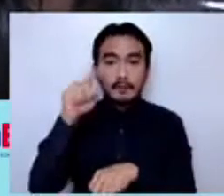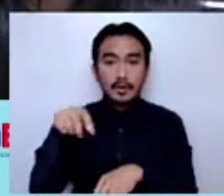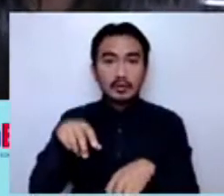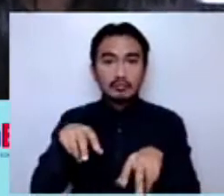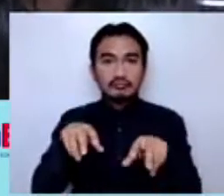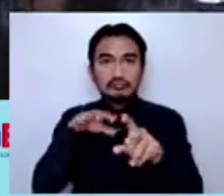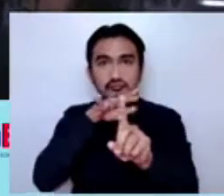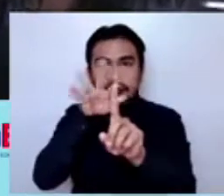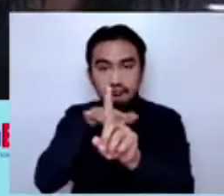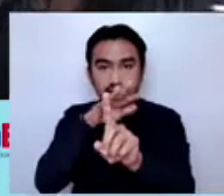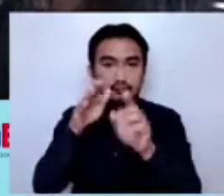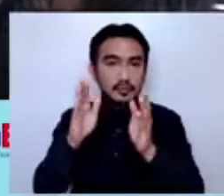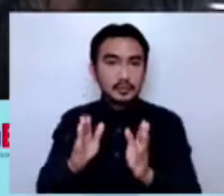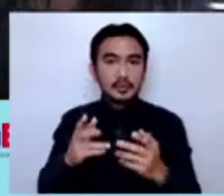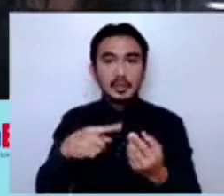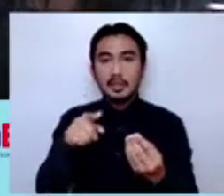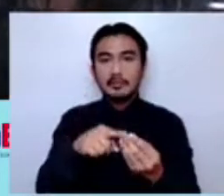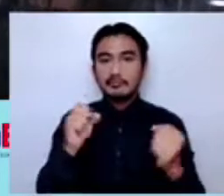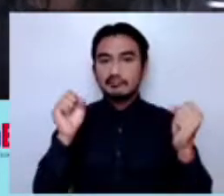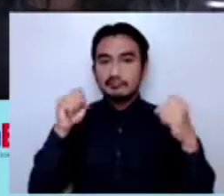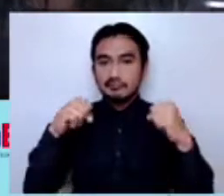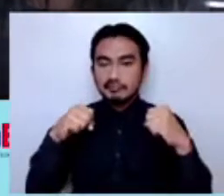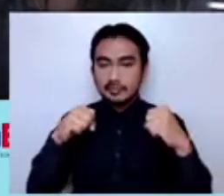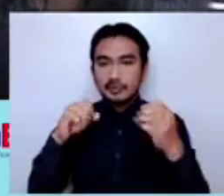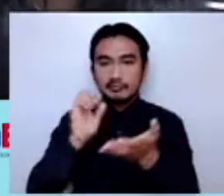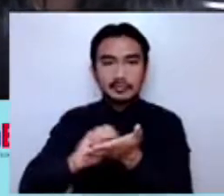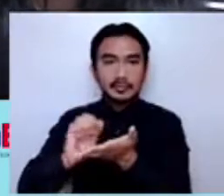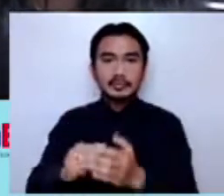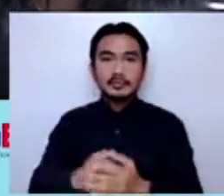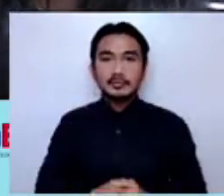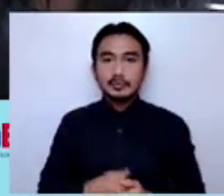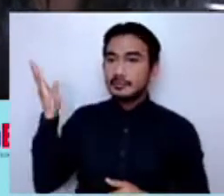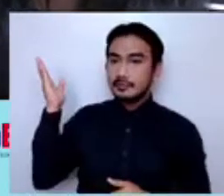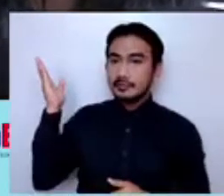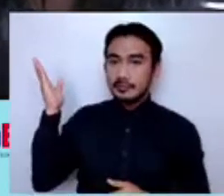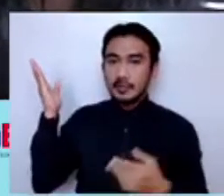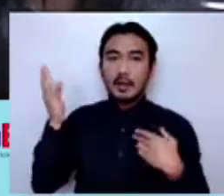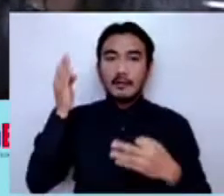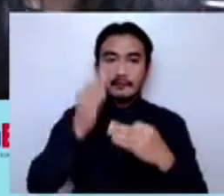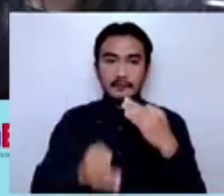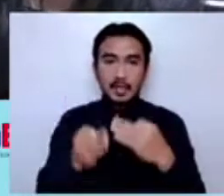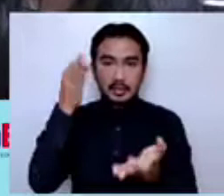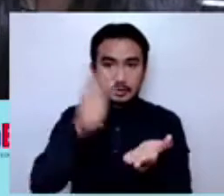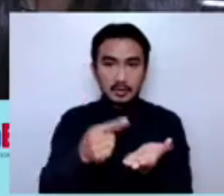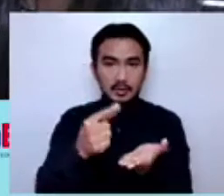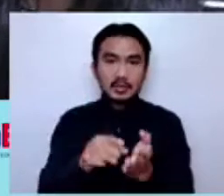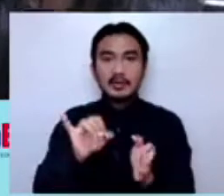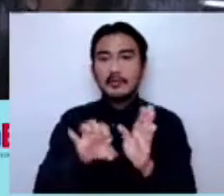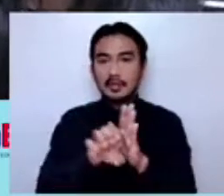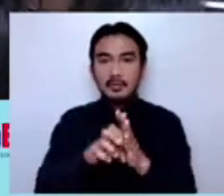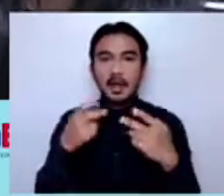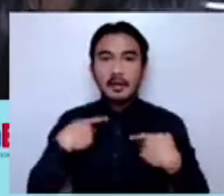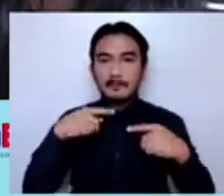inter-observer agreement exercise. So this one serves as the final rating form in case of multiple